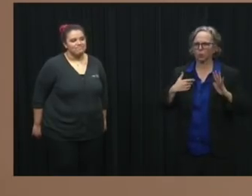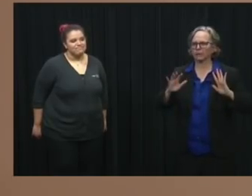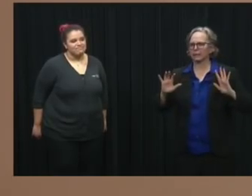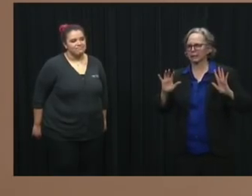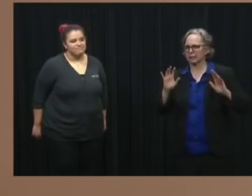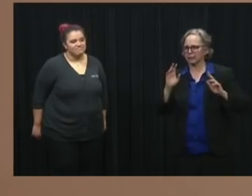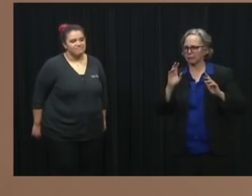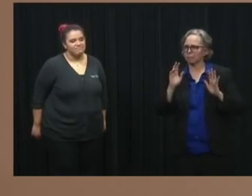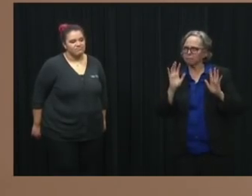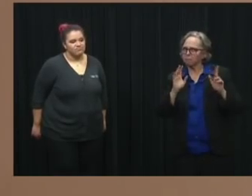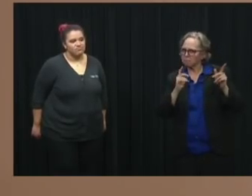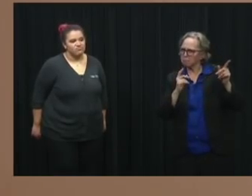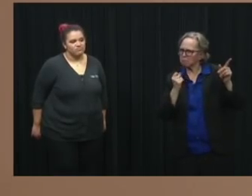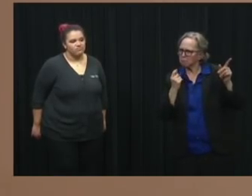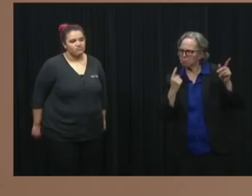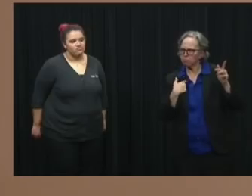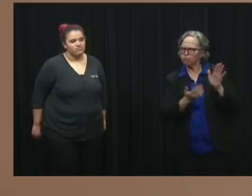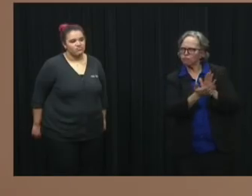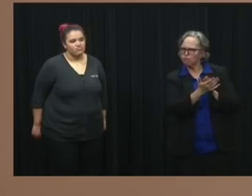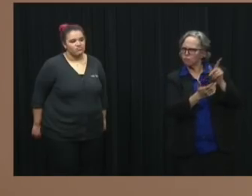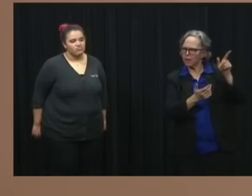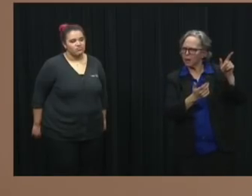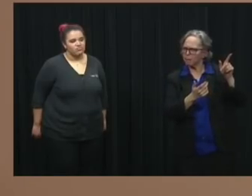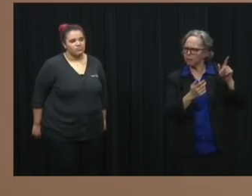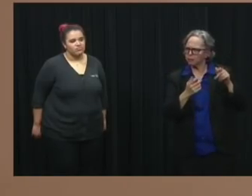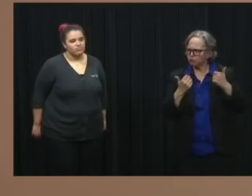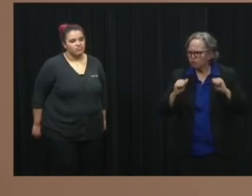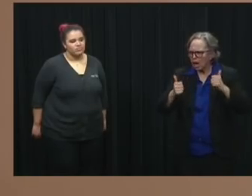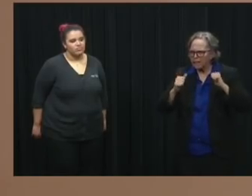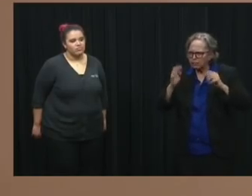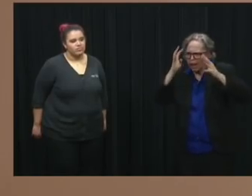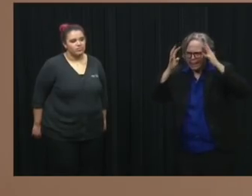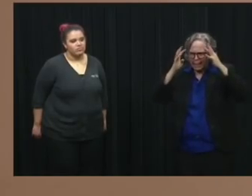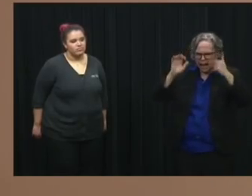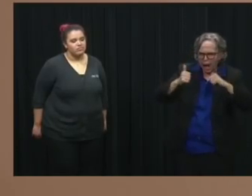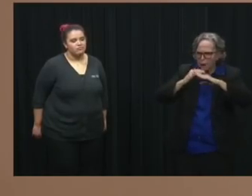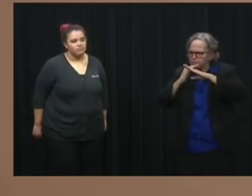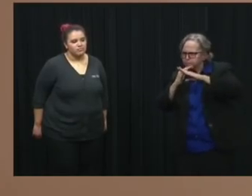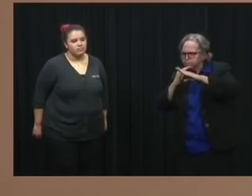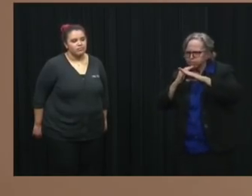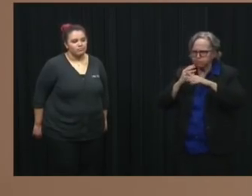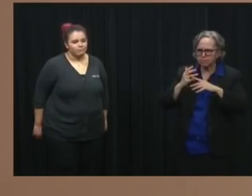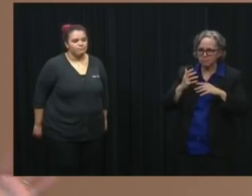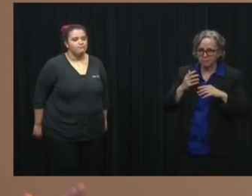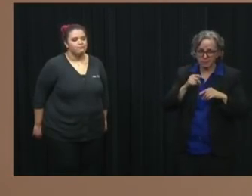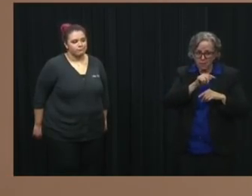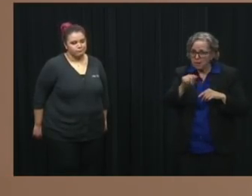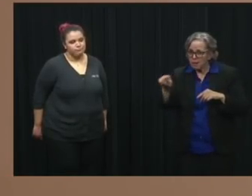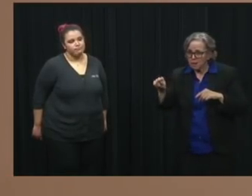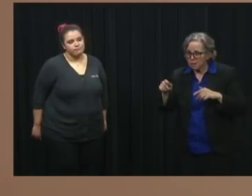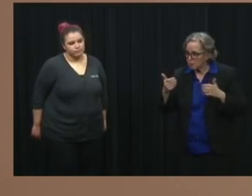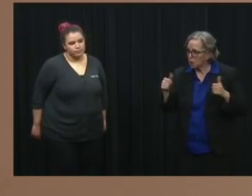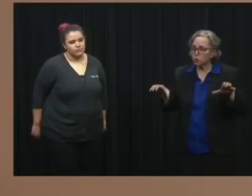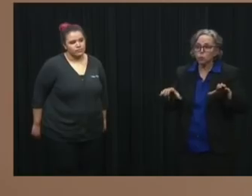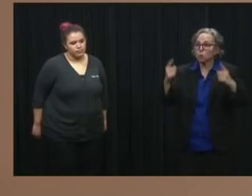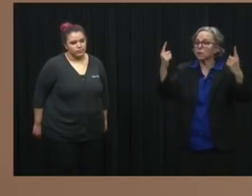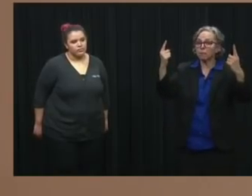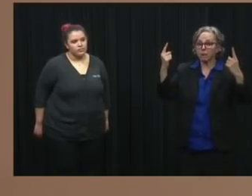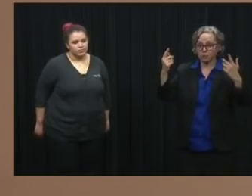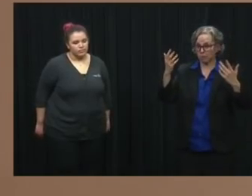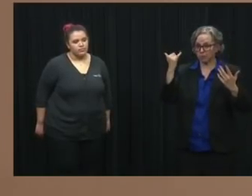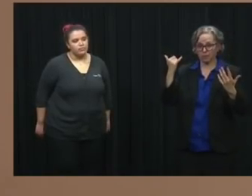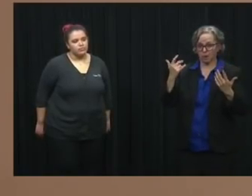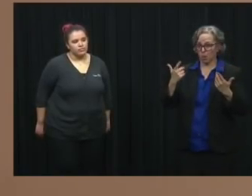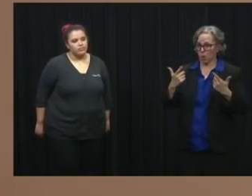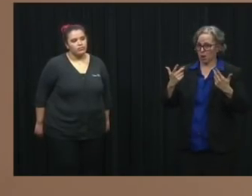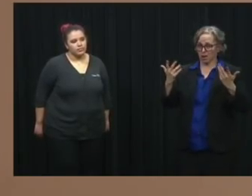really applaud the efforts of people who are, again, each and every one of us can do some part of this massive puzzle piece. And I'm